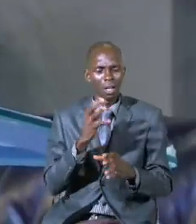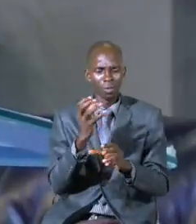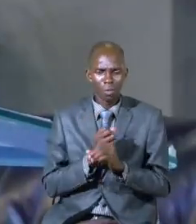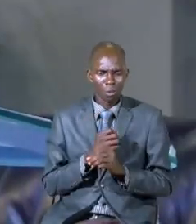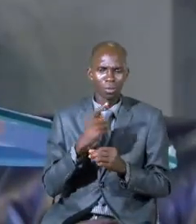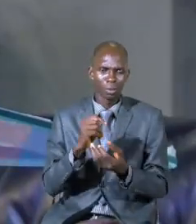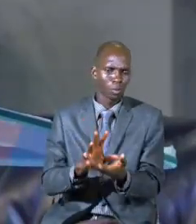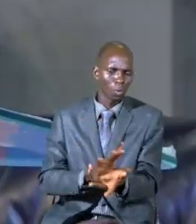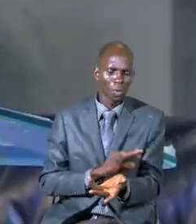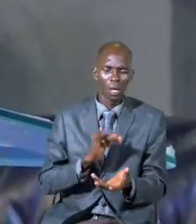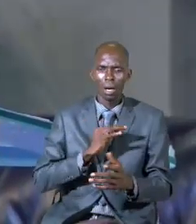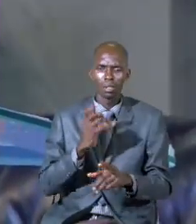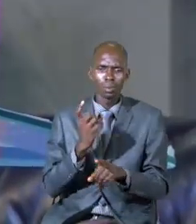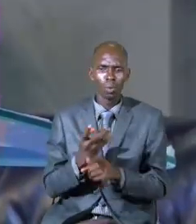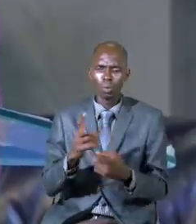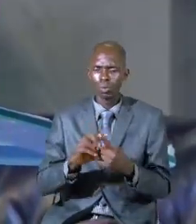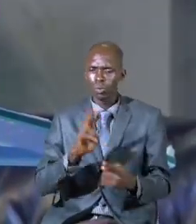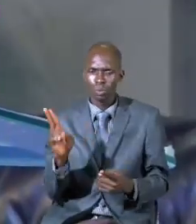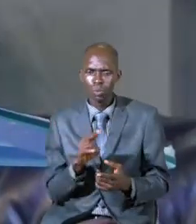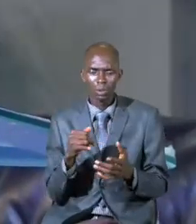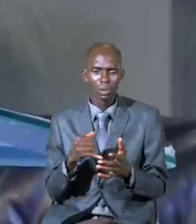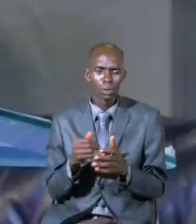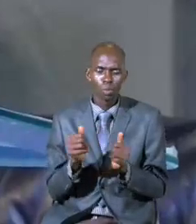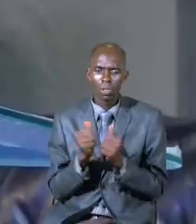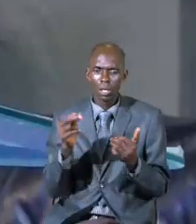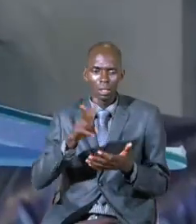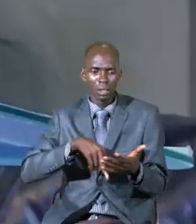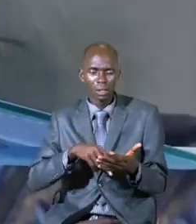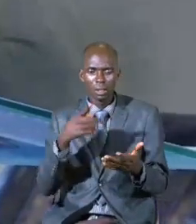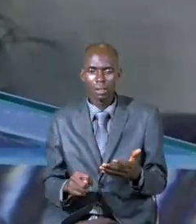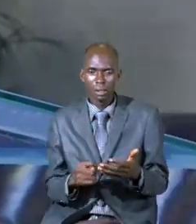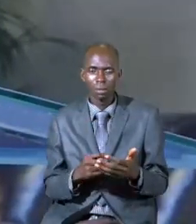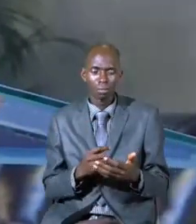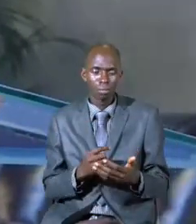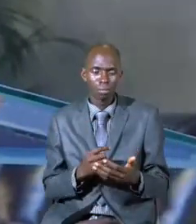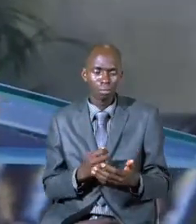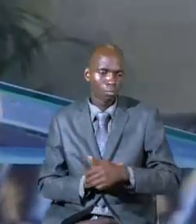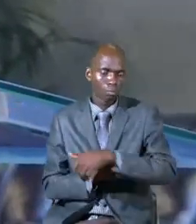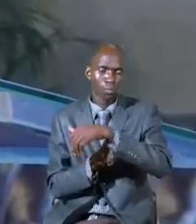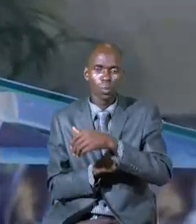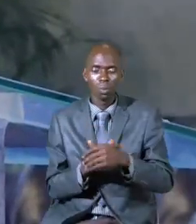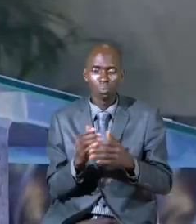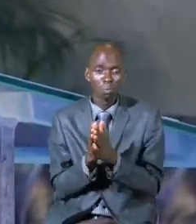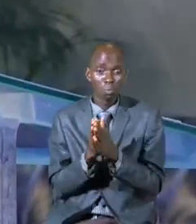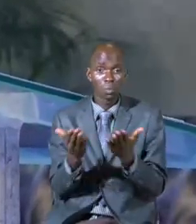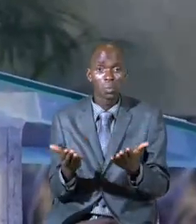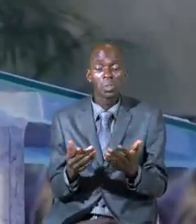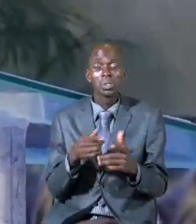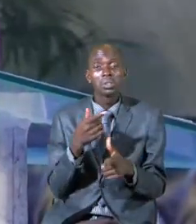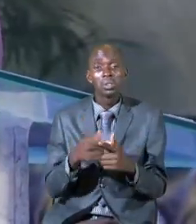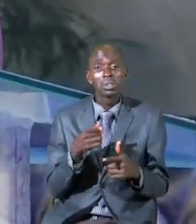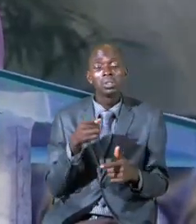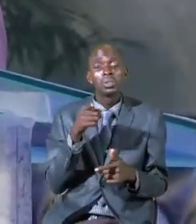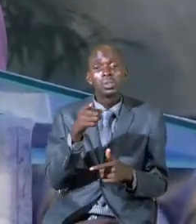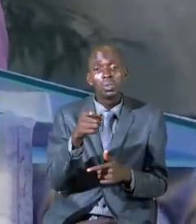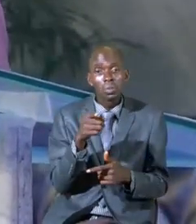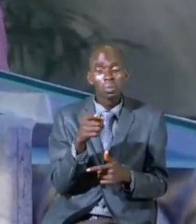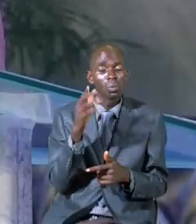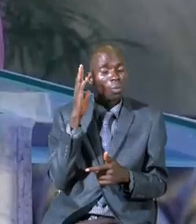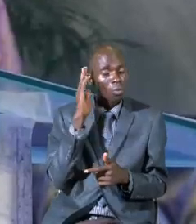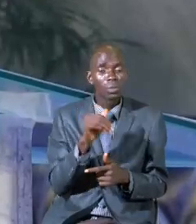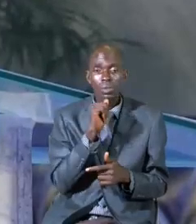phone, or whatever, you will not use one-tenth of the possibilities of what that electronic